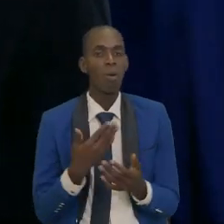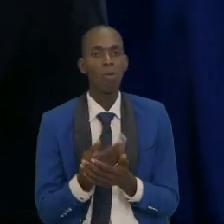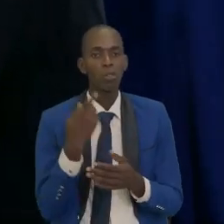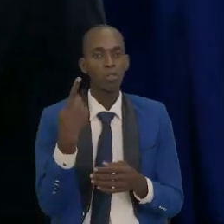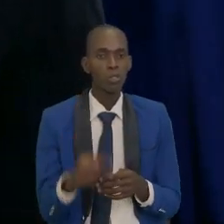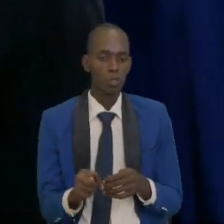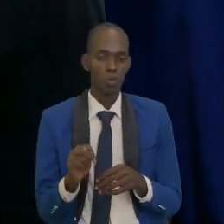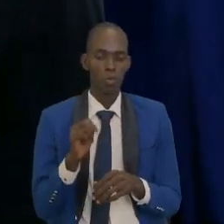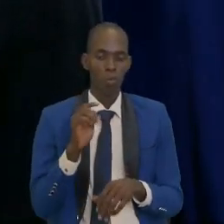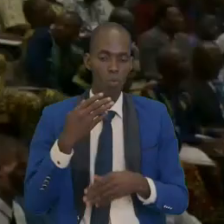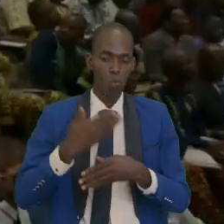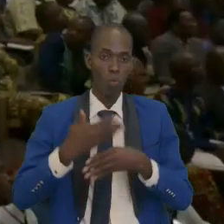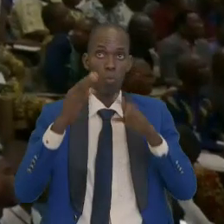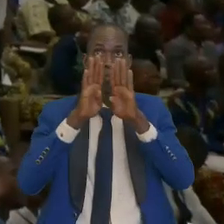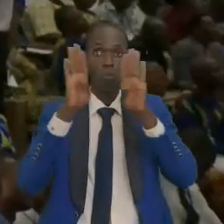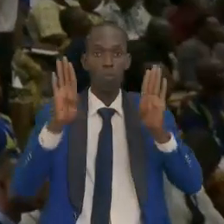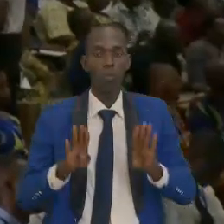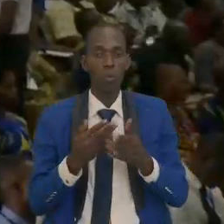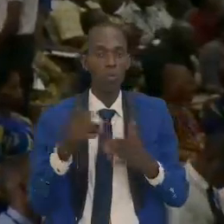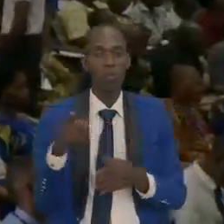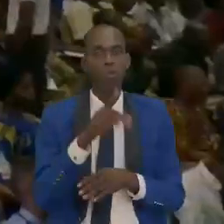must come down